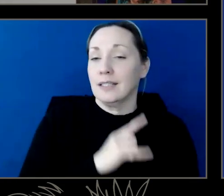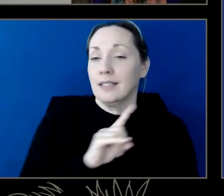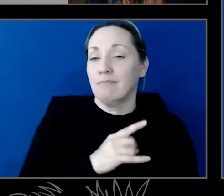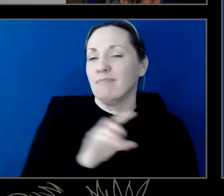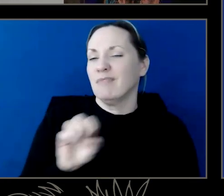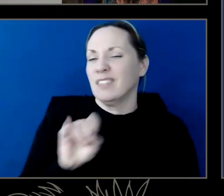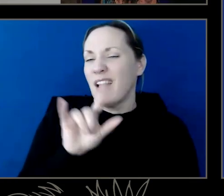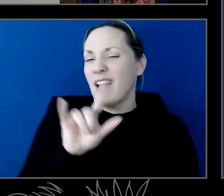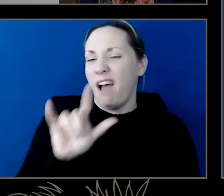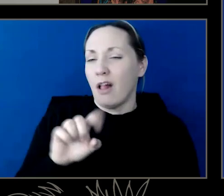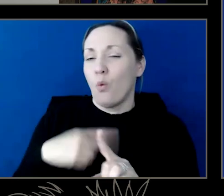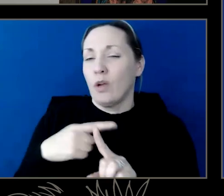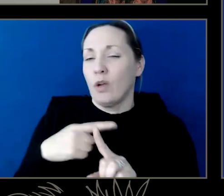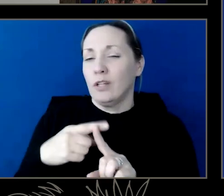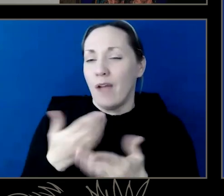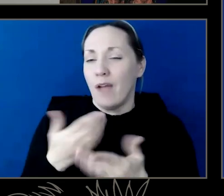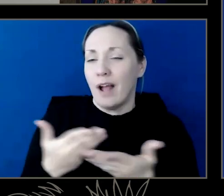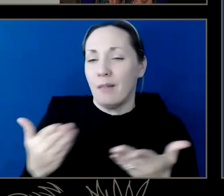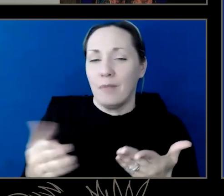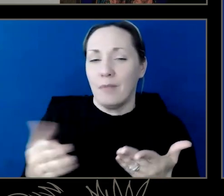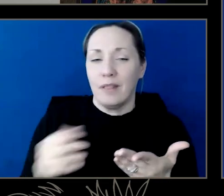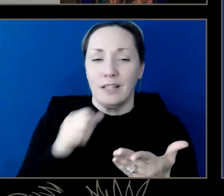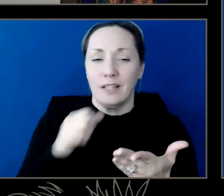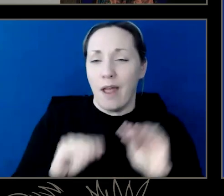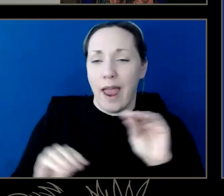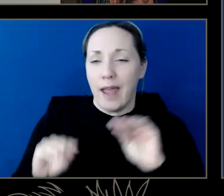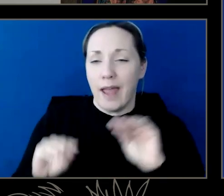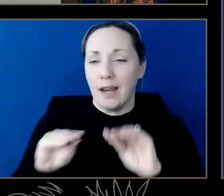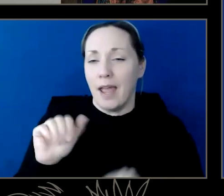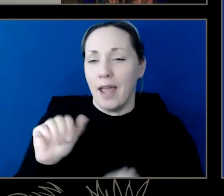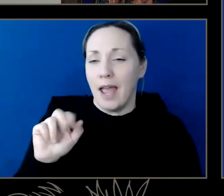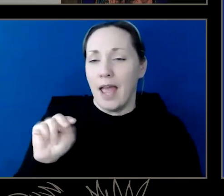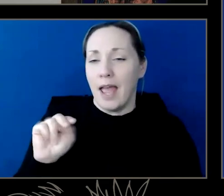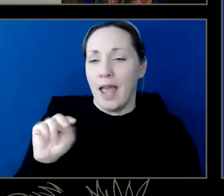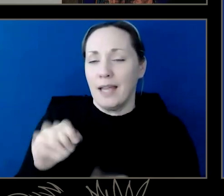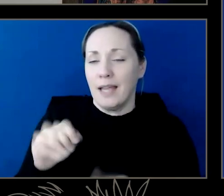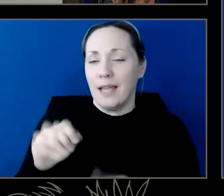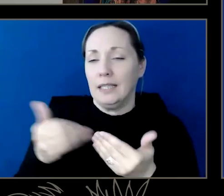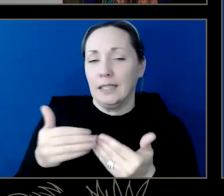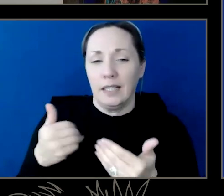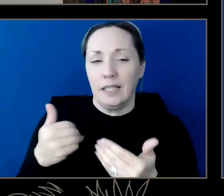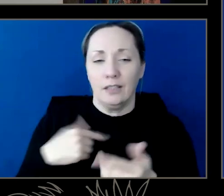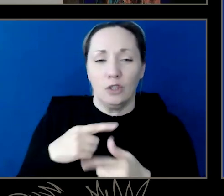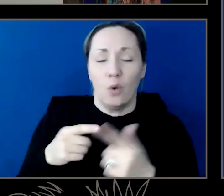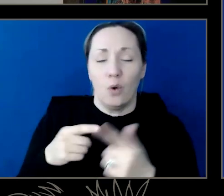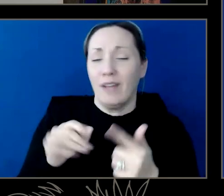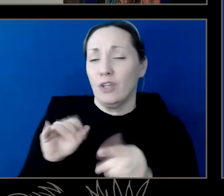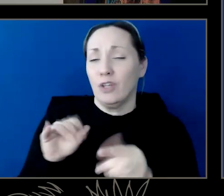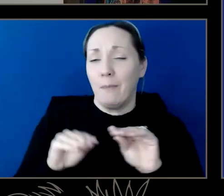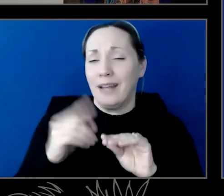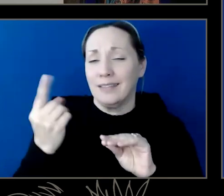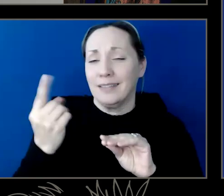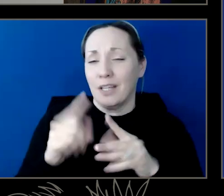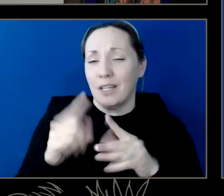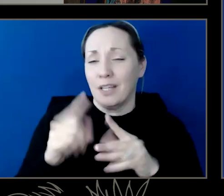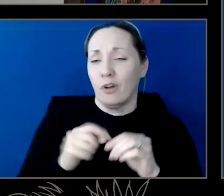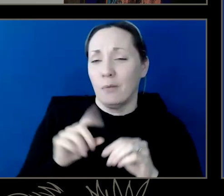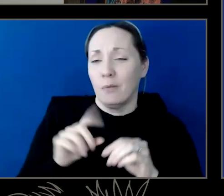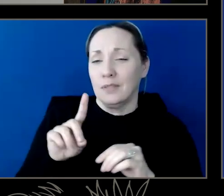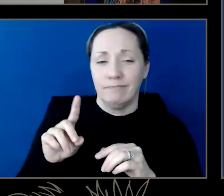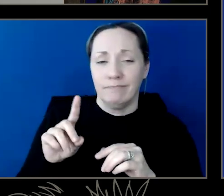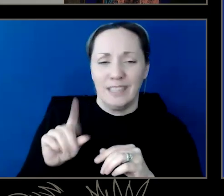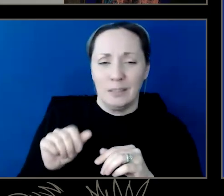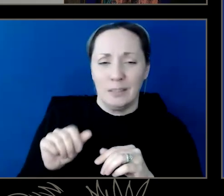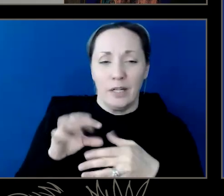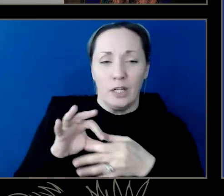have elements that they don't animate easily. So this is when you have like disability none on an element. So if you're animating anything that starts from disability none, it usually